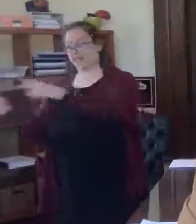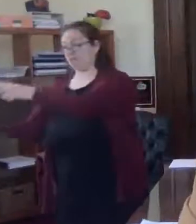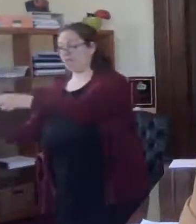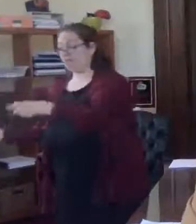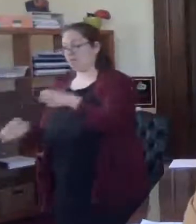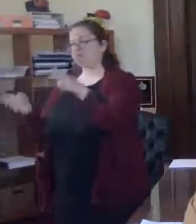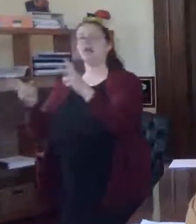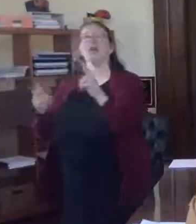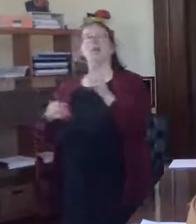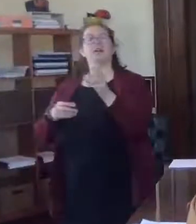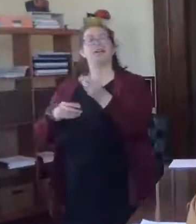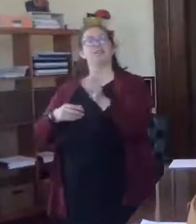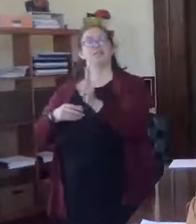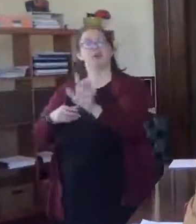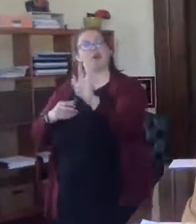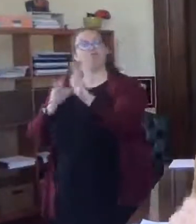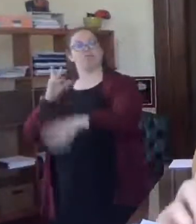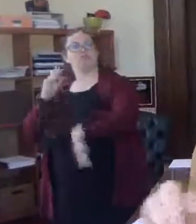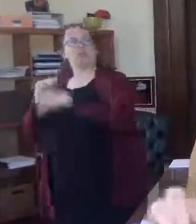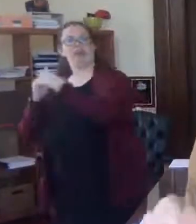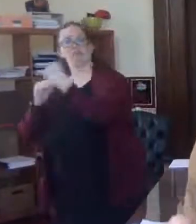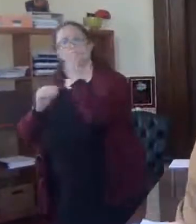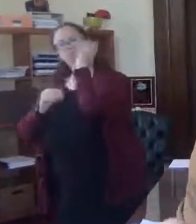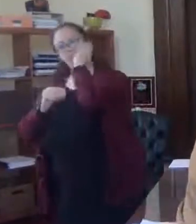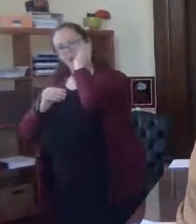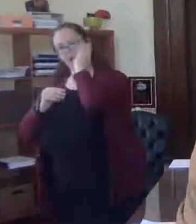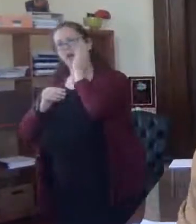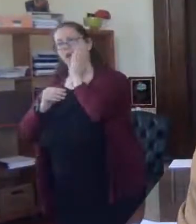online. The